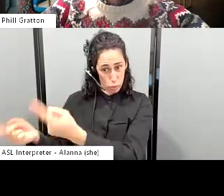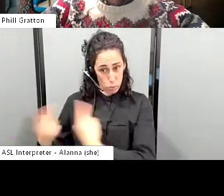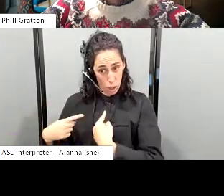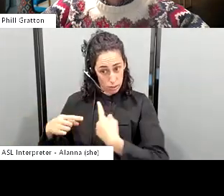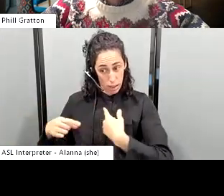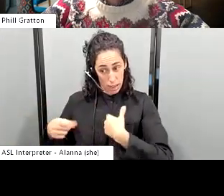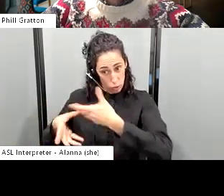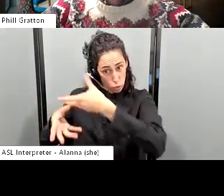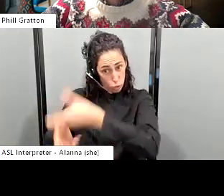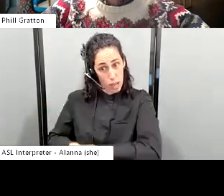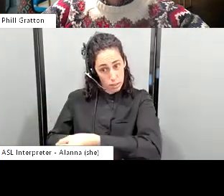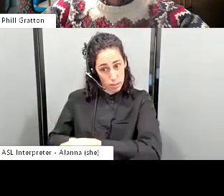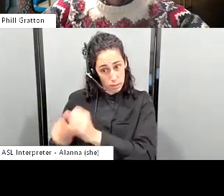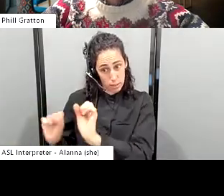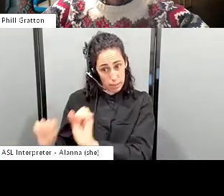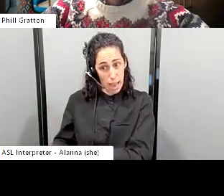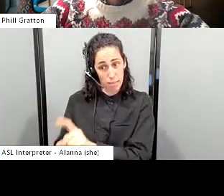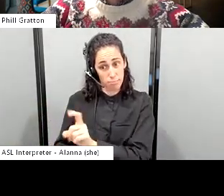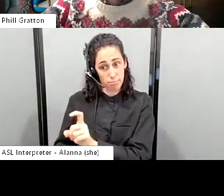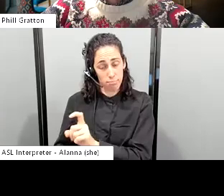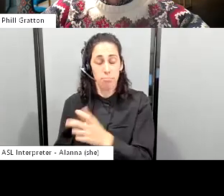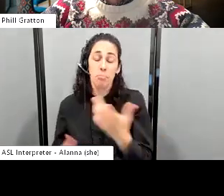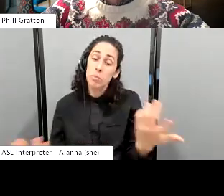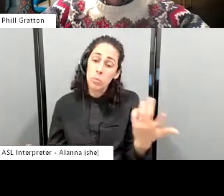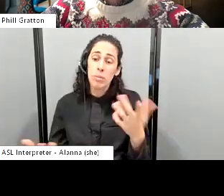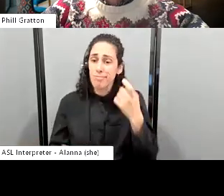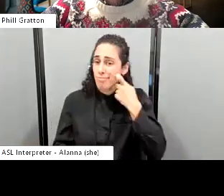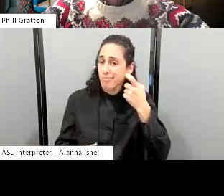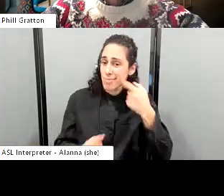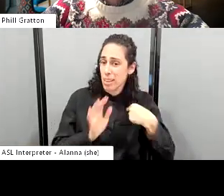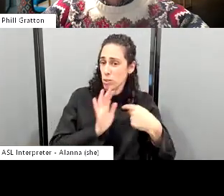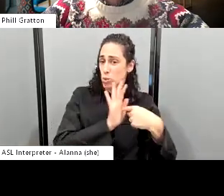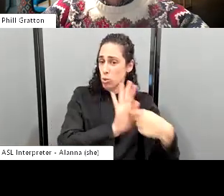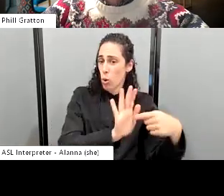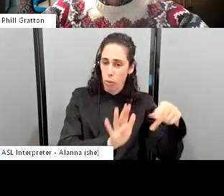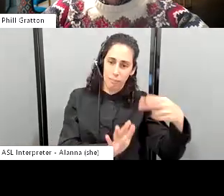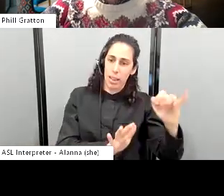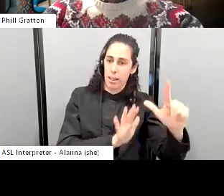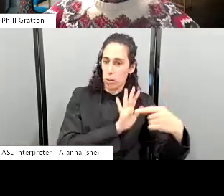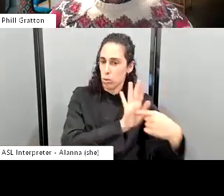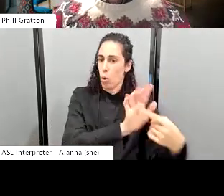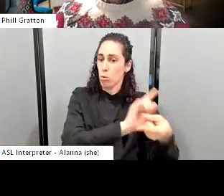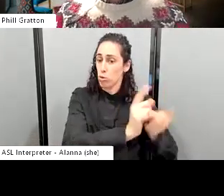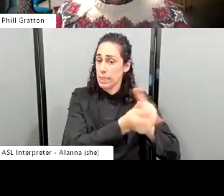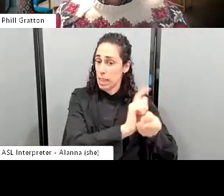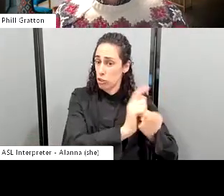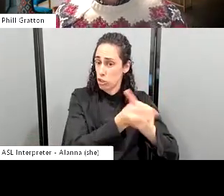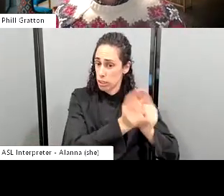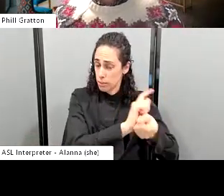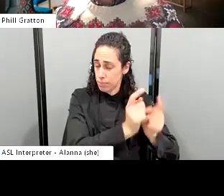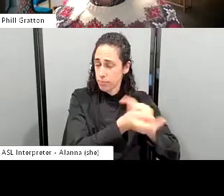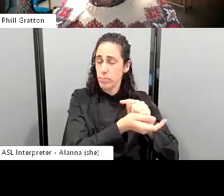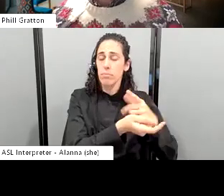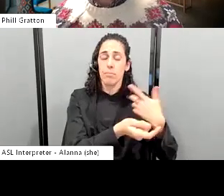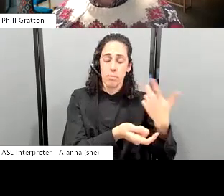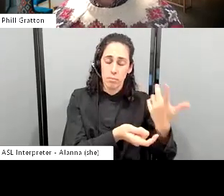a good idea to double check if you have no idea if it's giving you a good translation. I gave the example for my husband making his sidewalk.